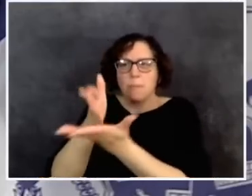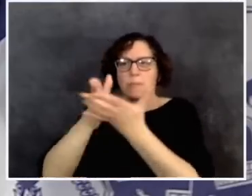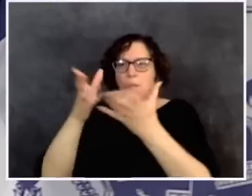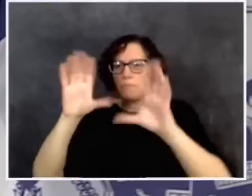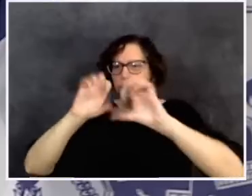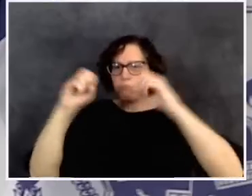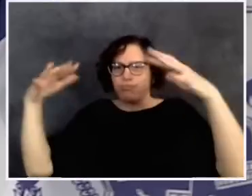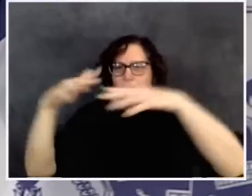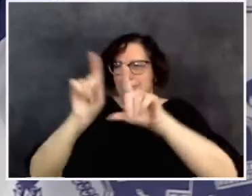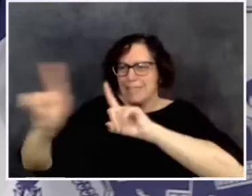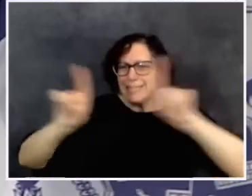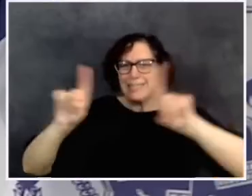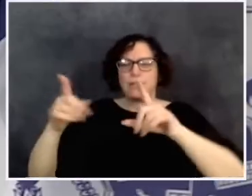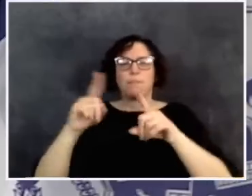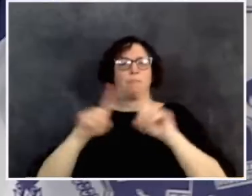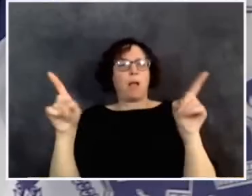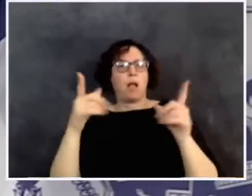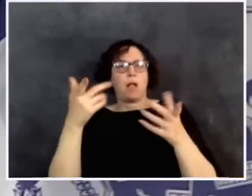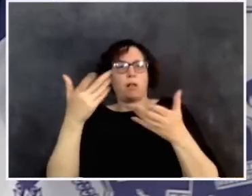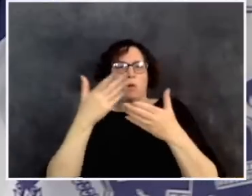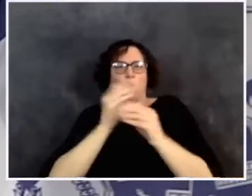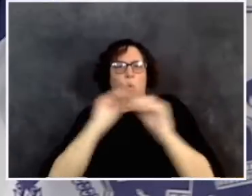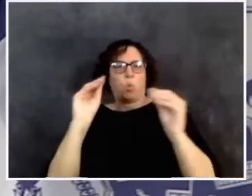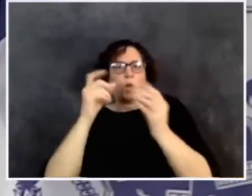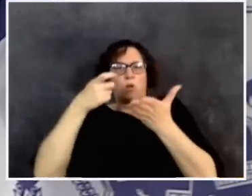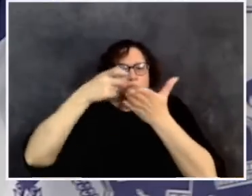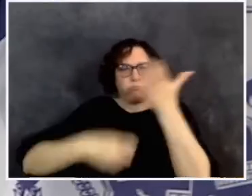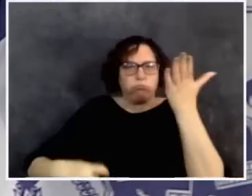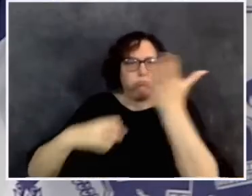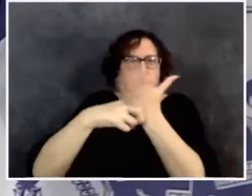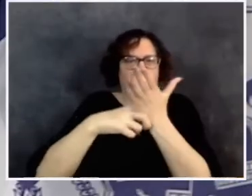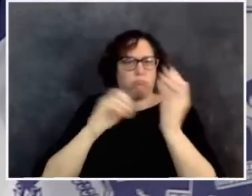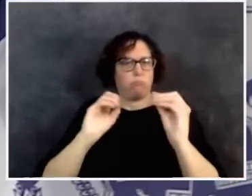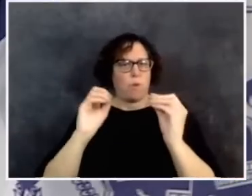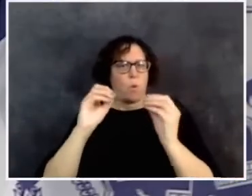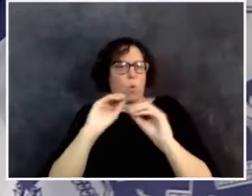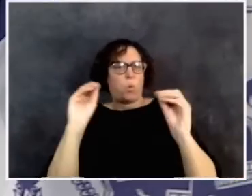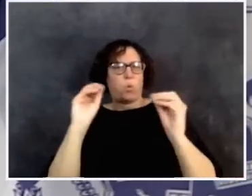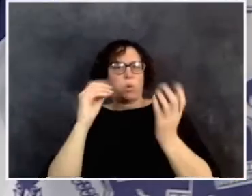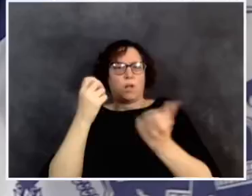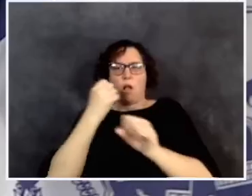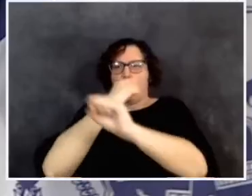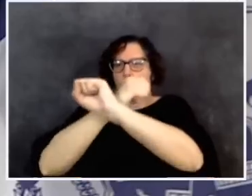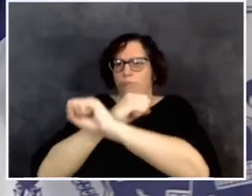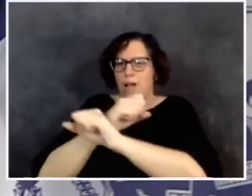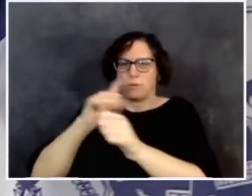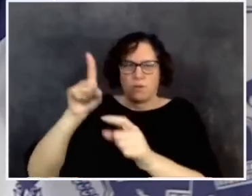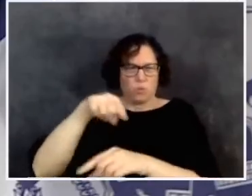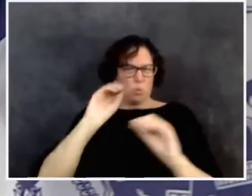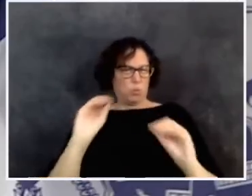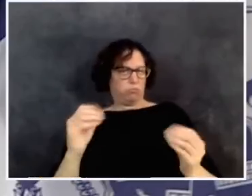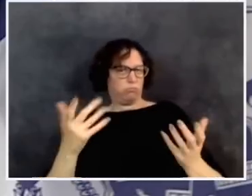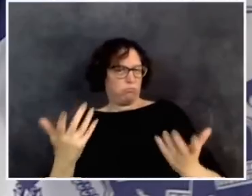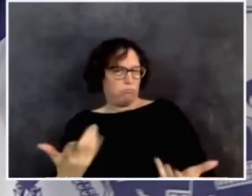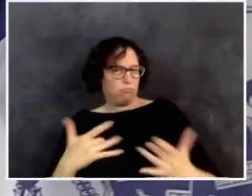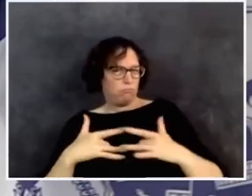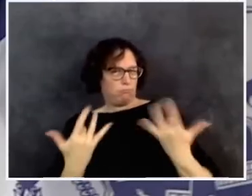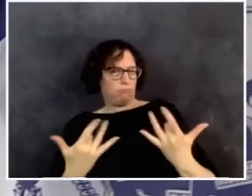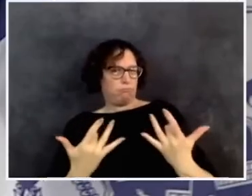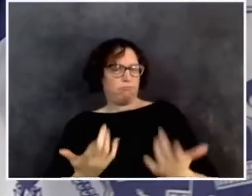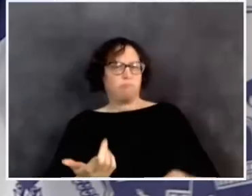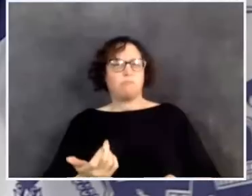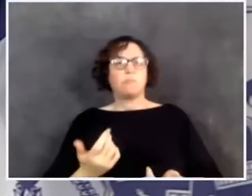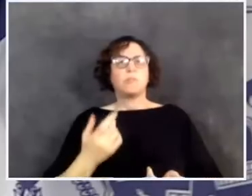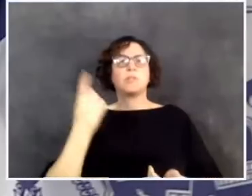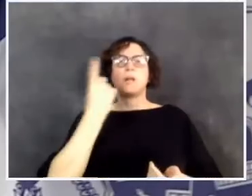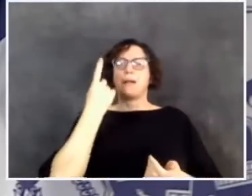they're not getting authorization to do that from you or from the top brass at the NYPD. Can you comment on that? Yeah, sure, I can